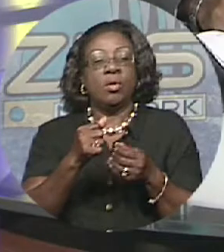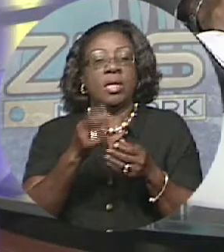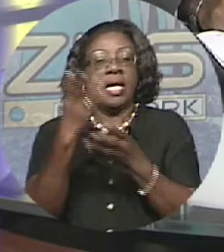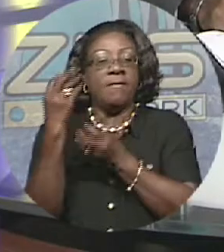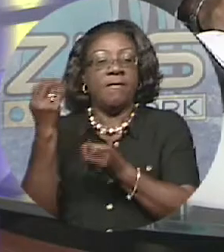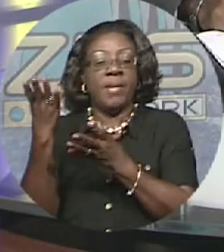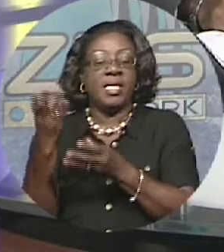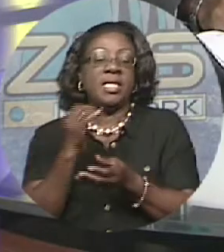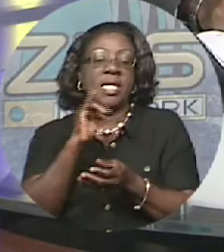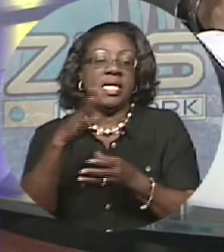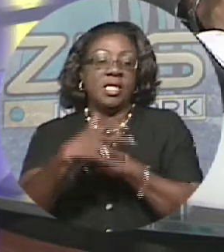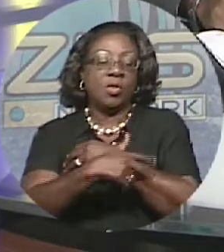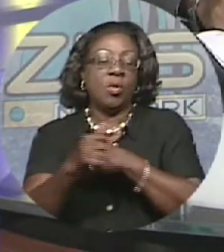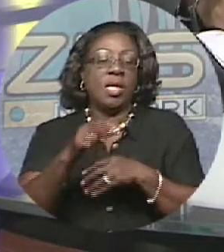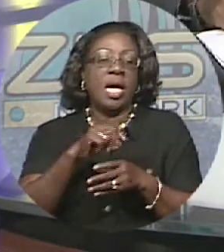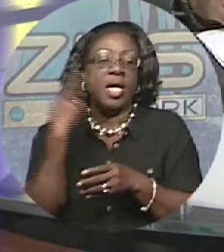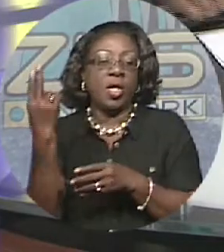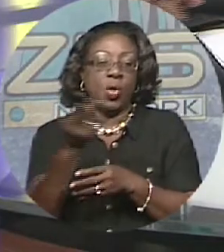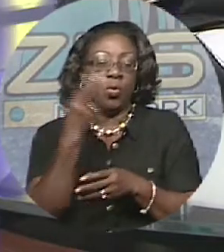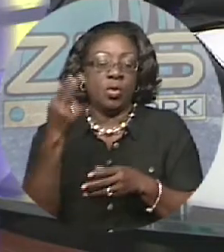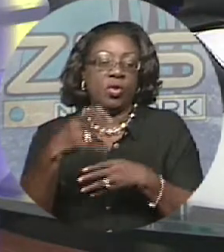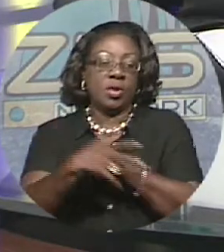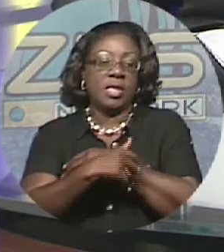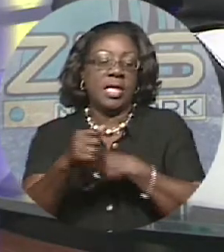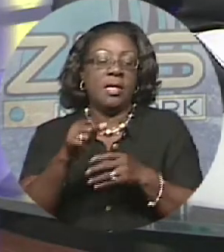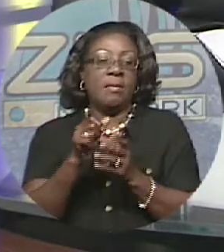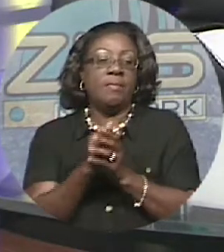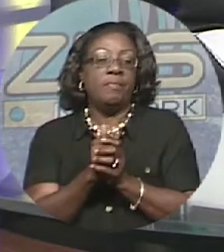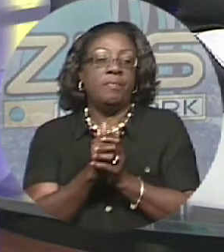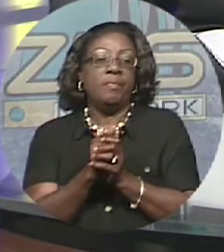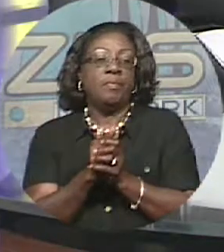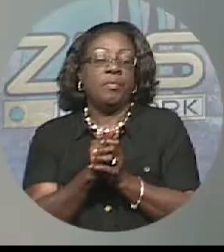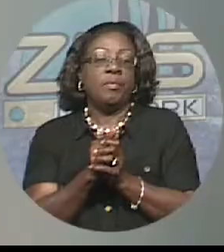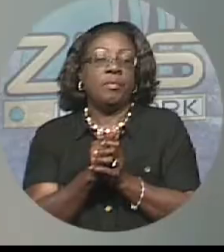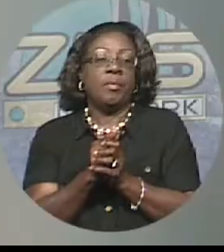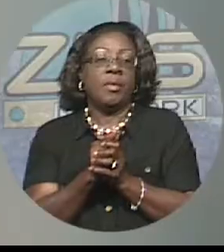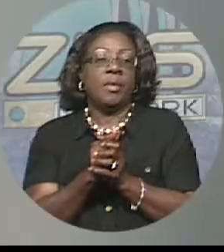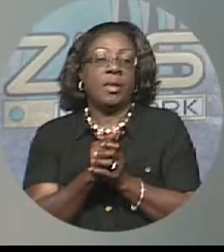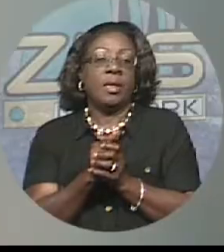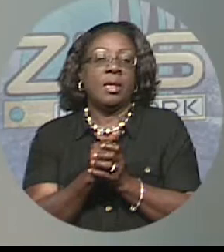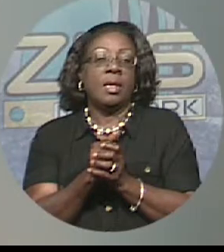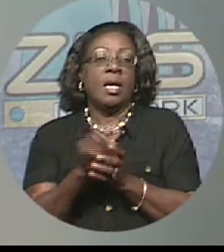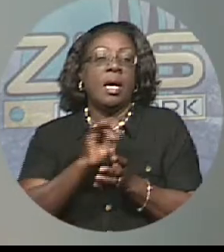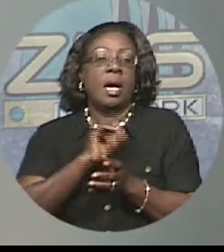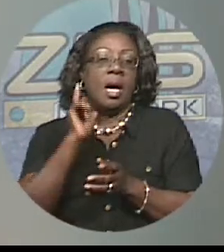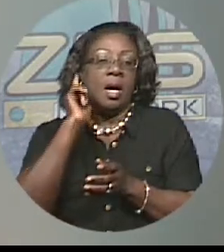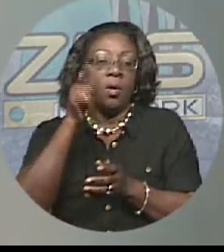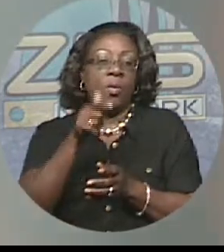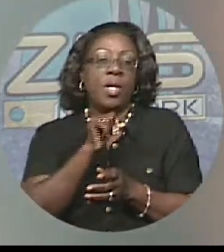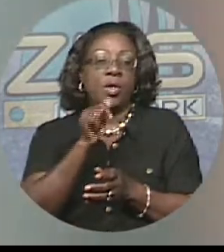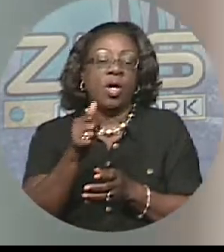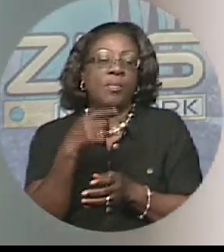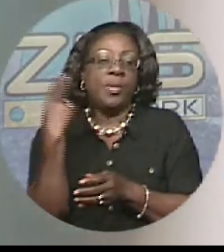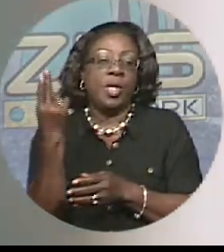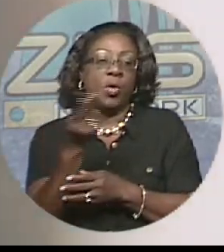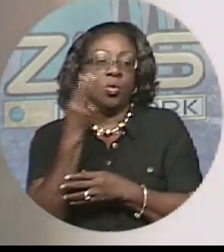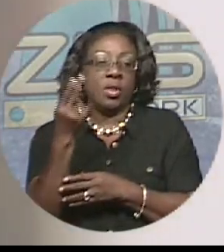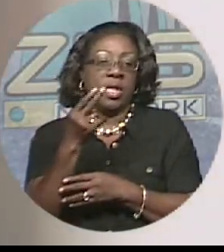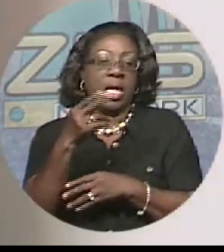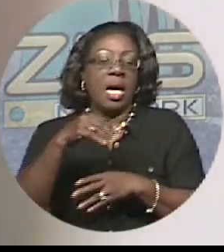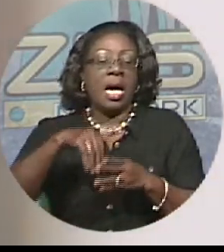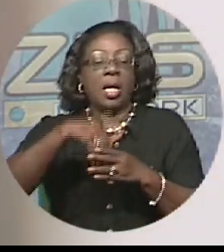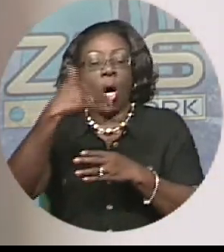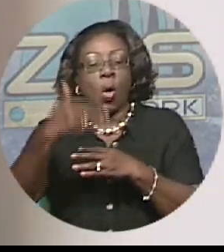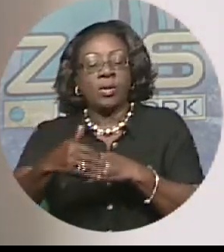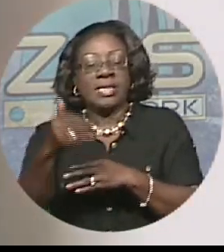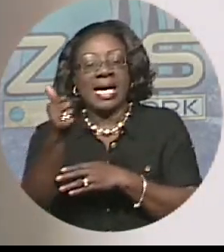been defrauded from 16 victims so far this year. I know for one, I will not be using an outside ATM